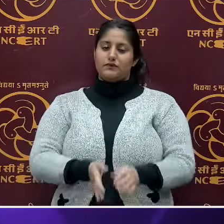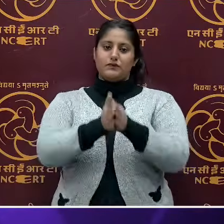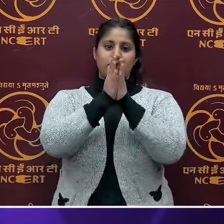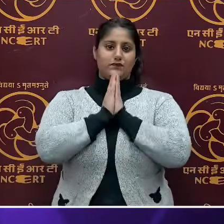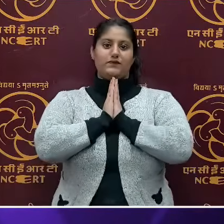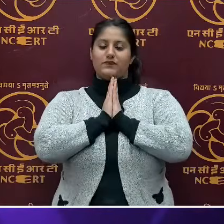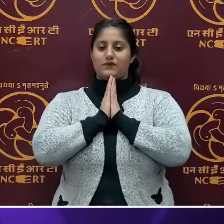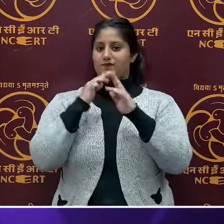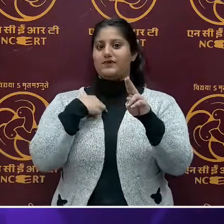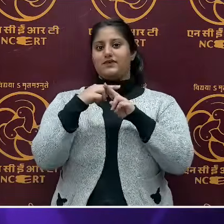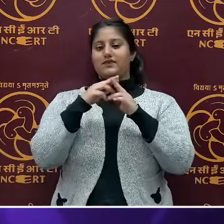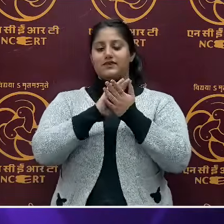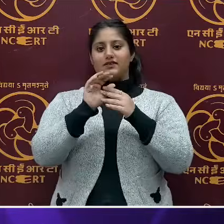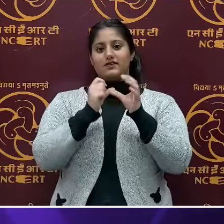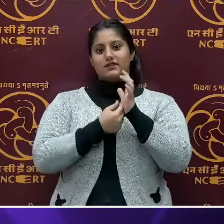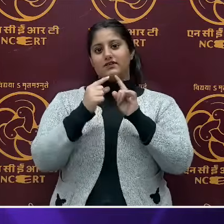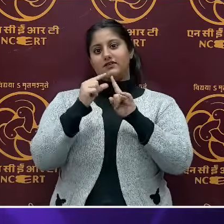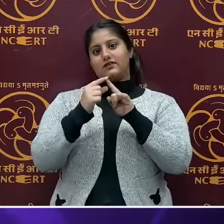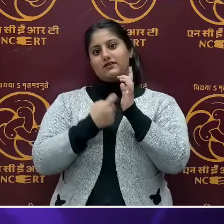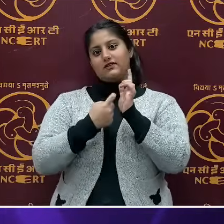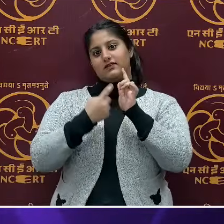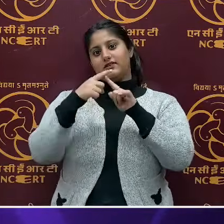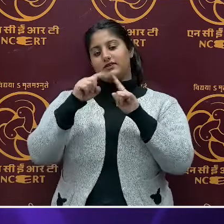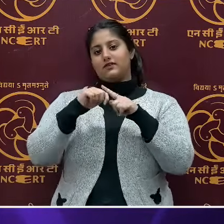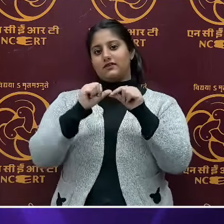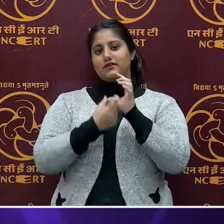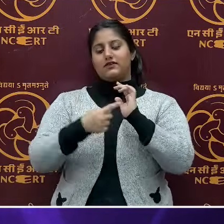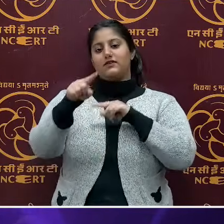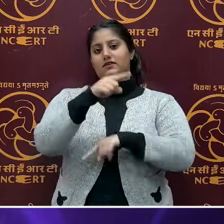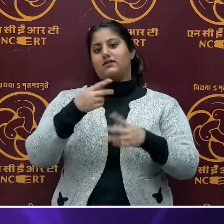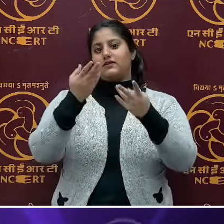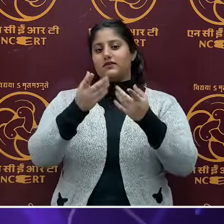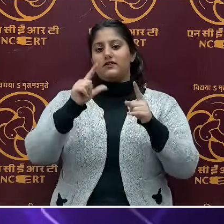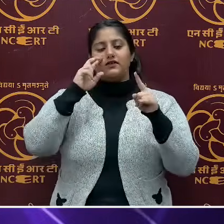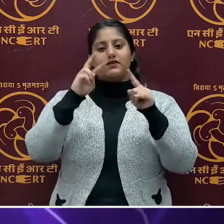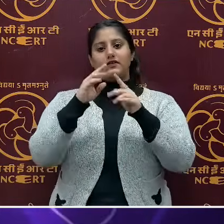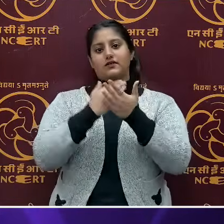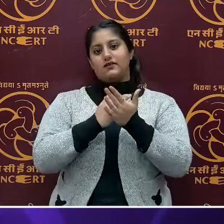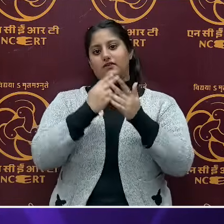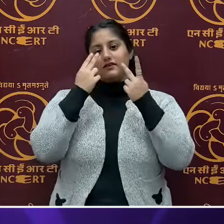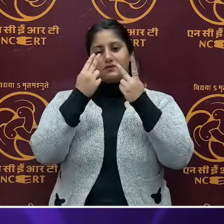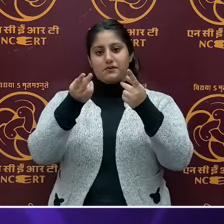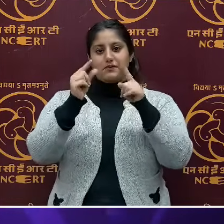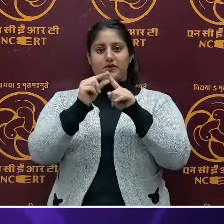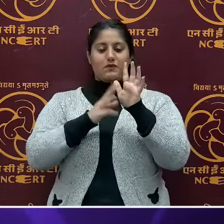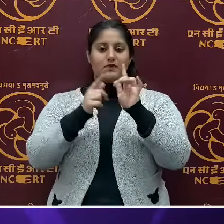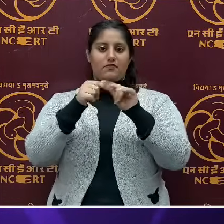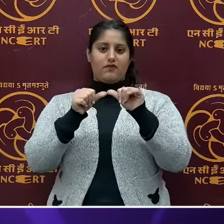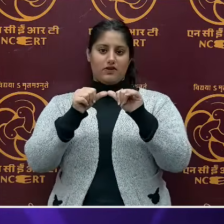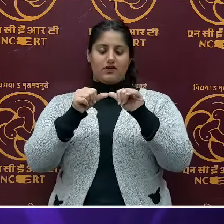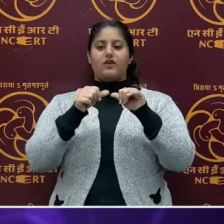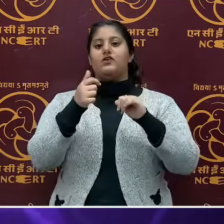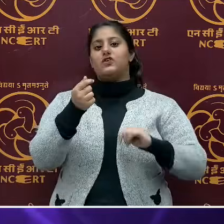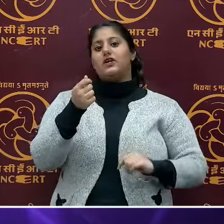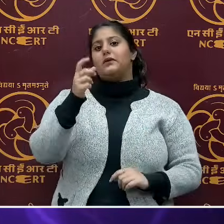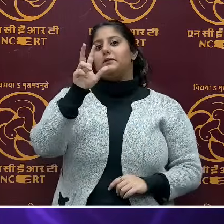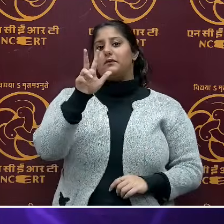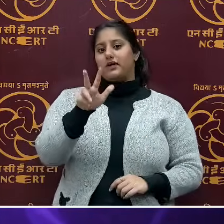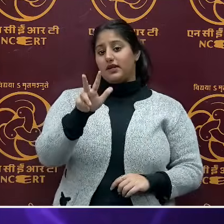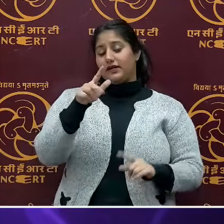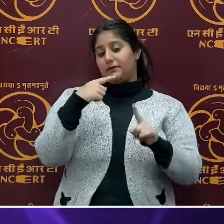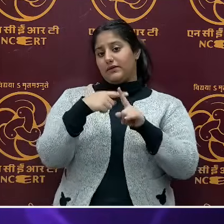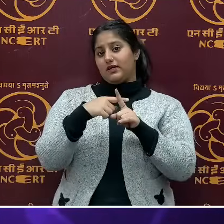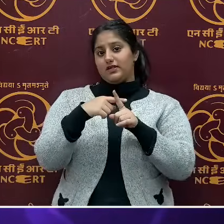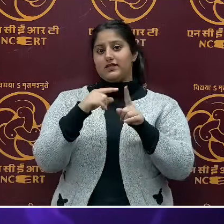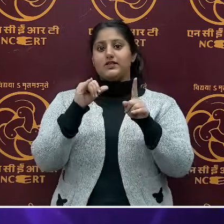Namaskar, I'm Harpreet Kaur and I welcome you all to our live and interactive session. You are watching us on PM eVidya, channel number 8